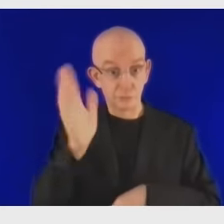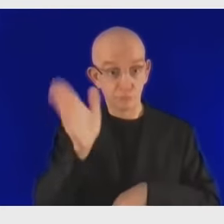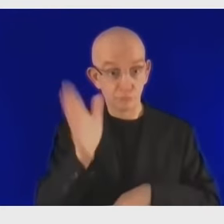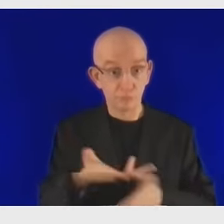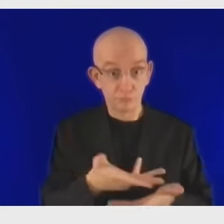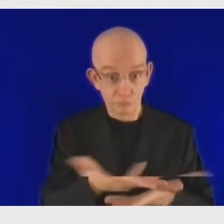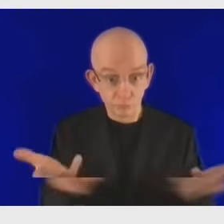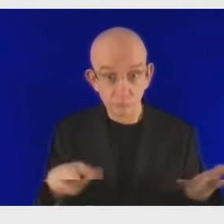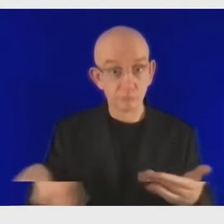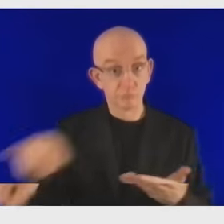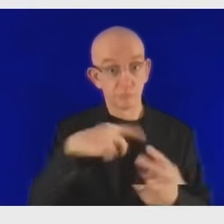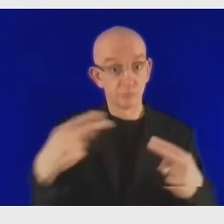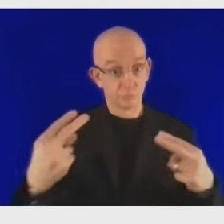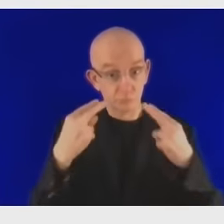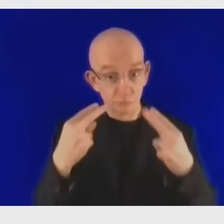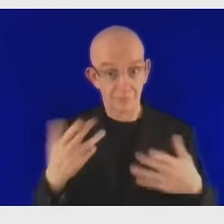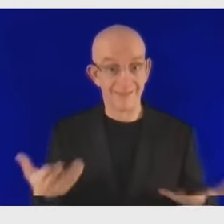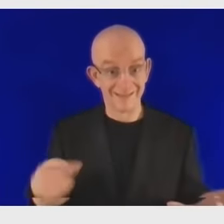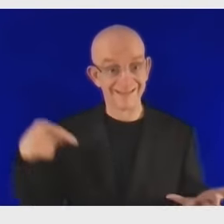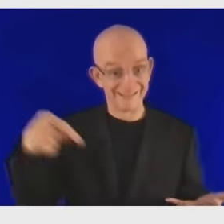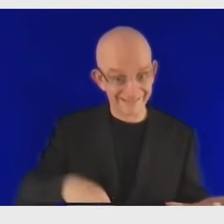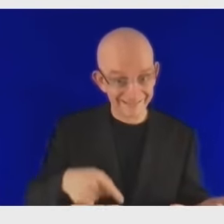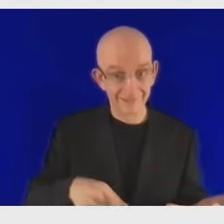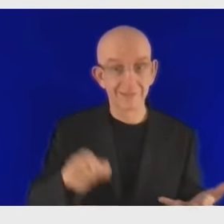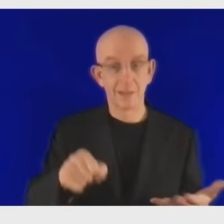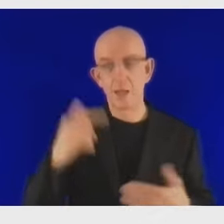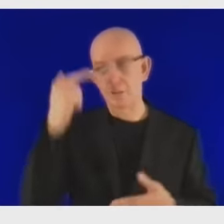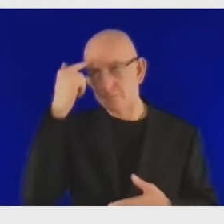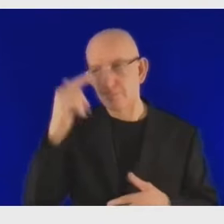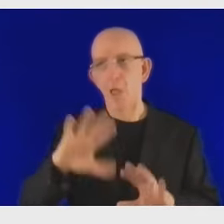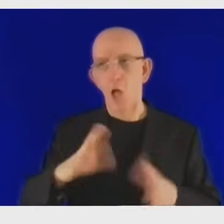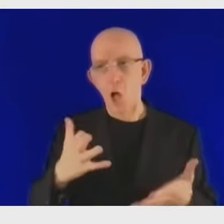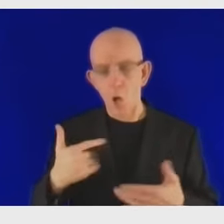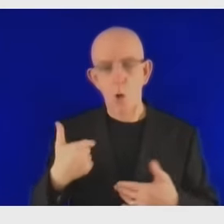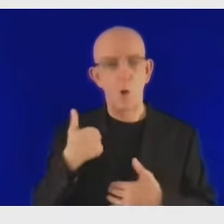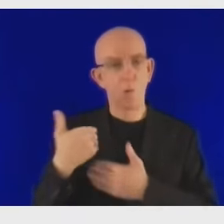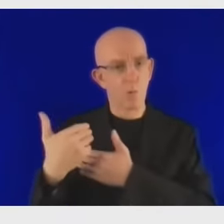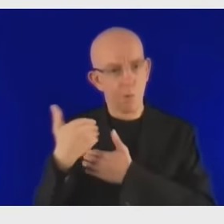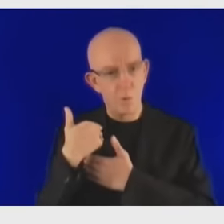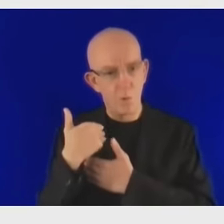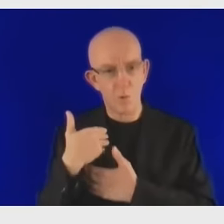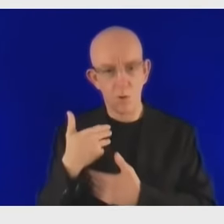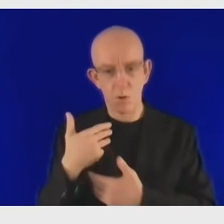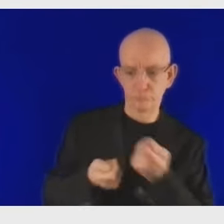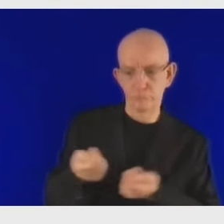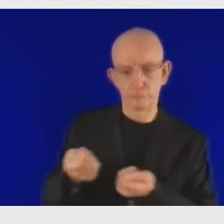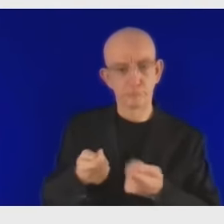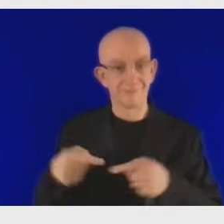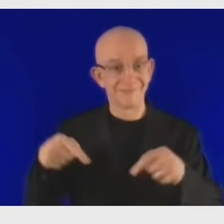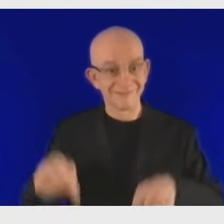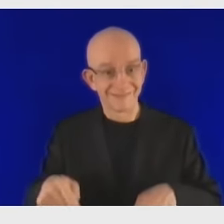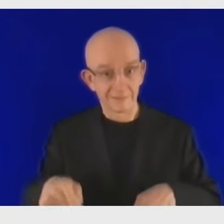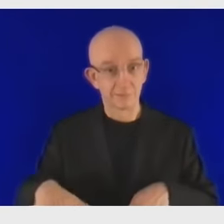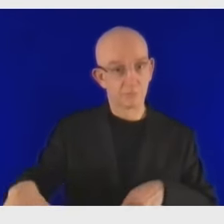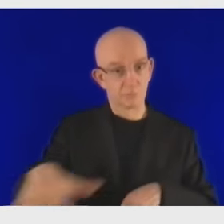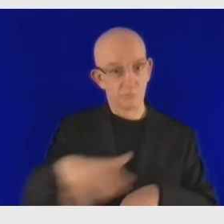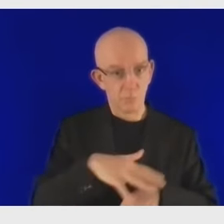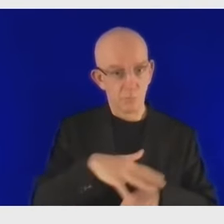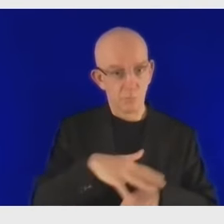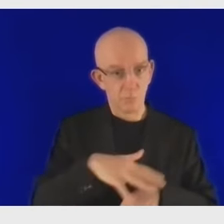and private sector, as my old friend already said. Private sector has a huge responsibility as well, and we tend to forget